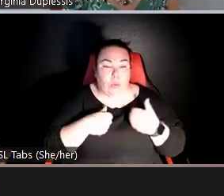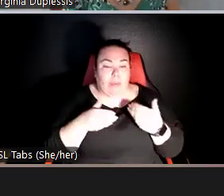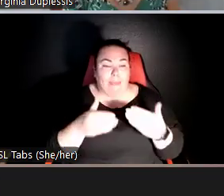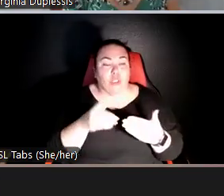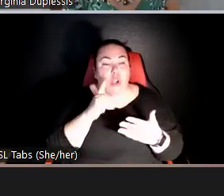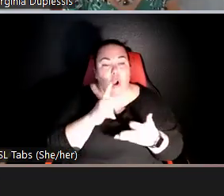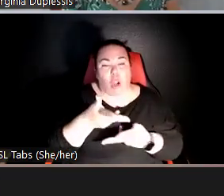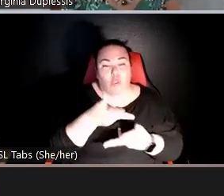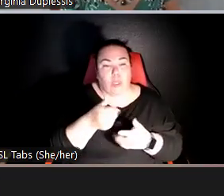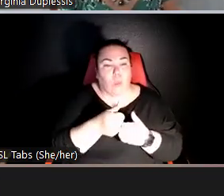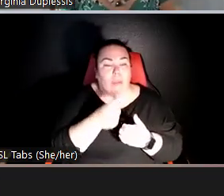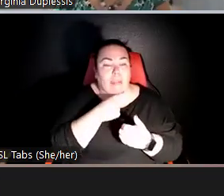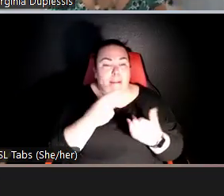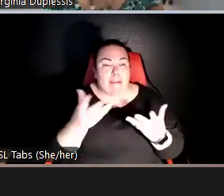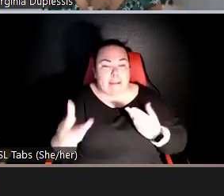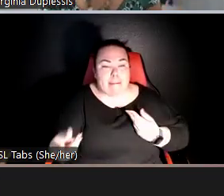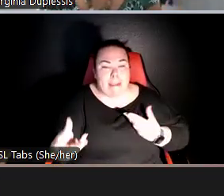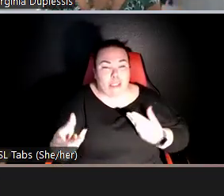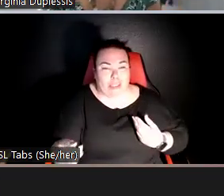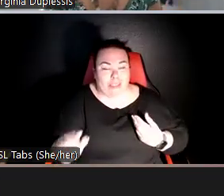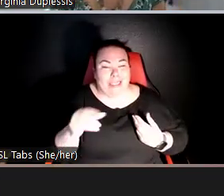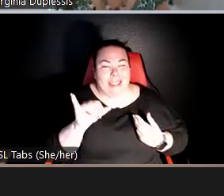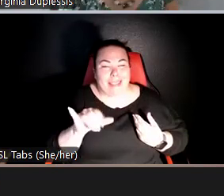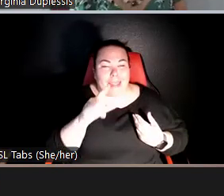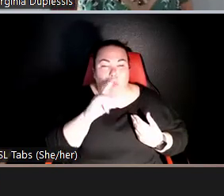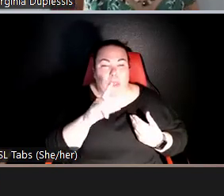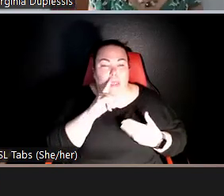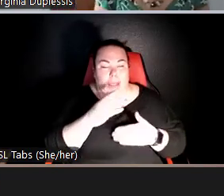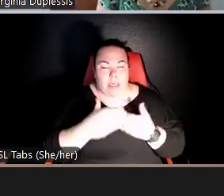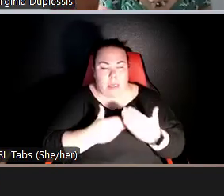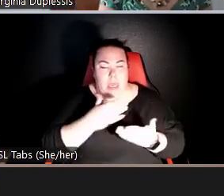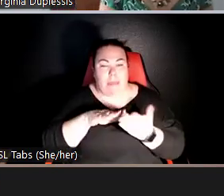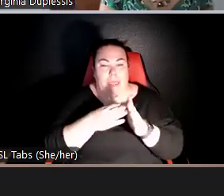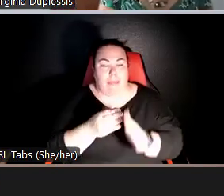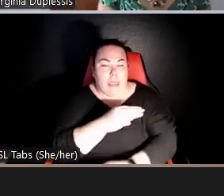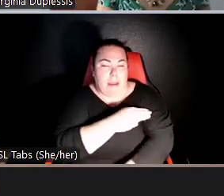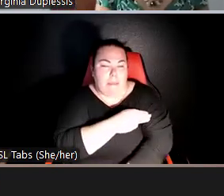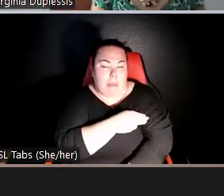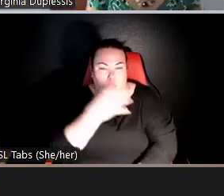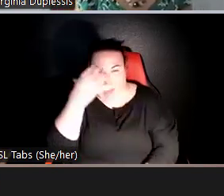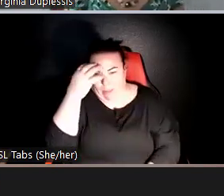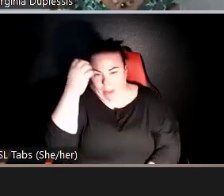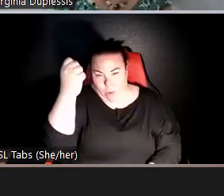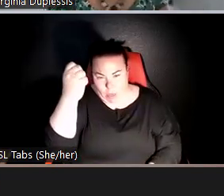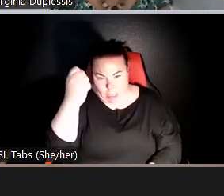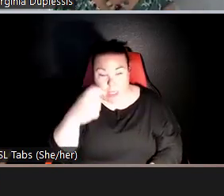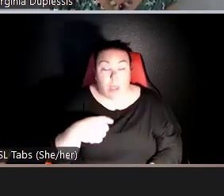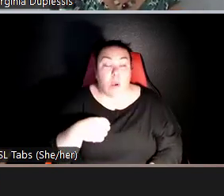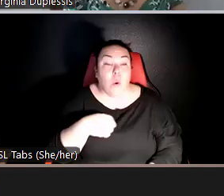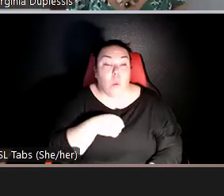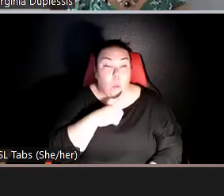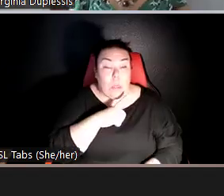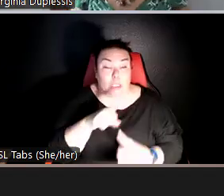So when we build those partnerships and include survivor safety practices in our planning, we can then